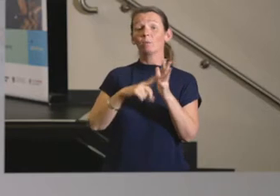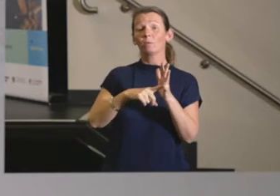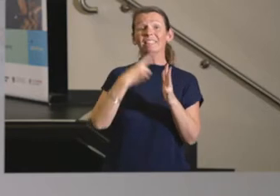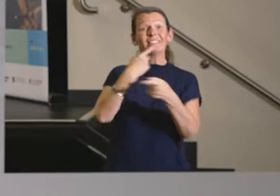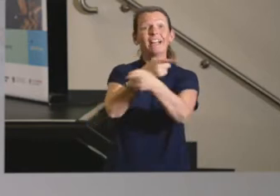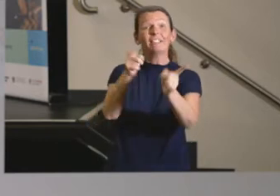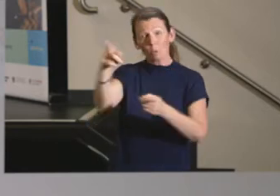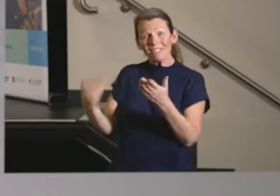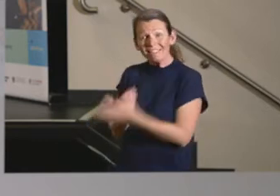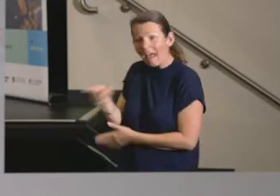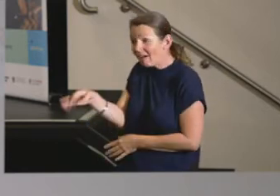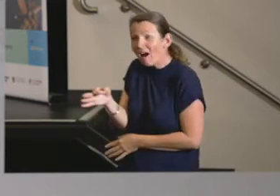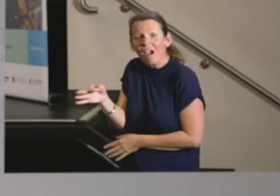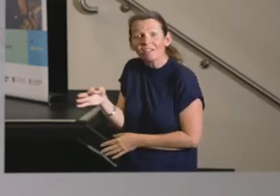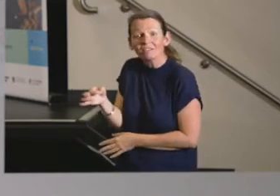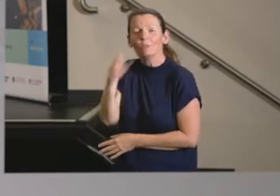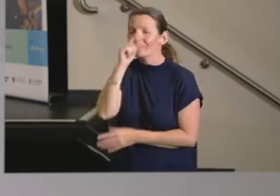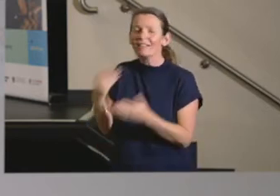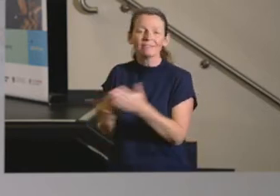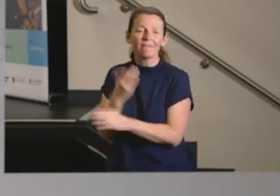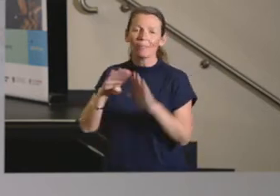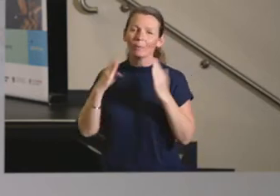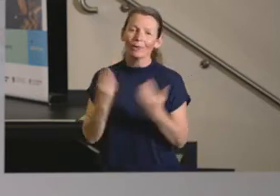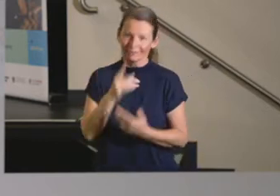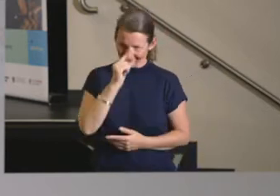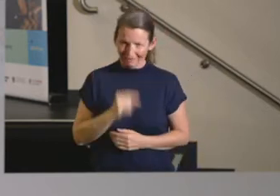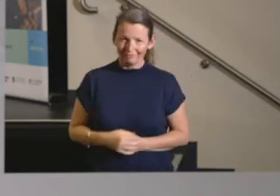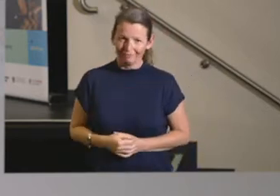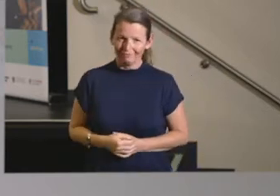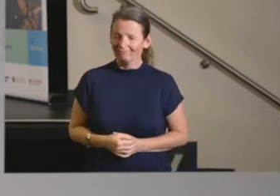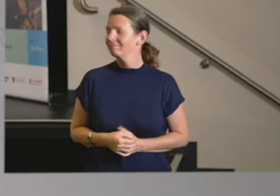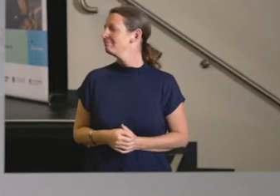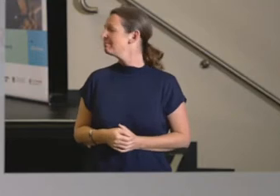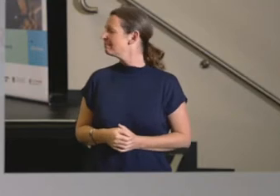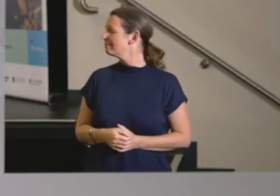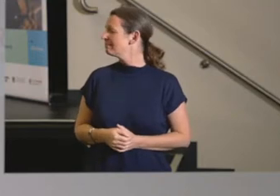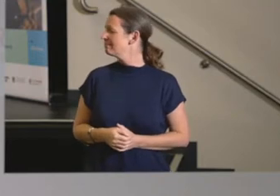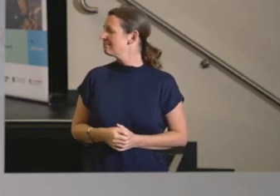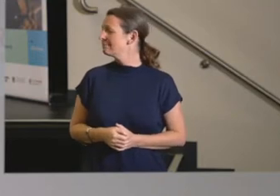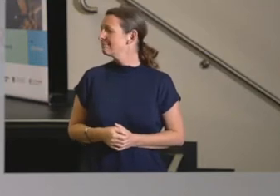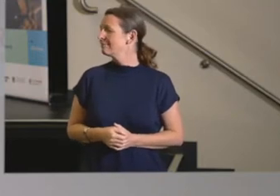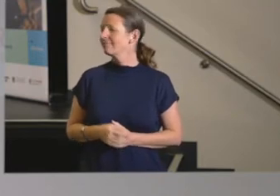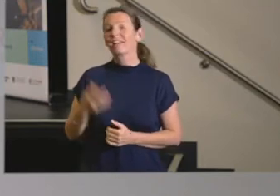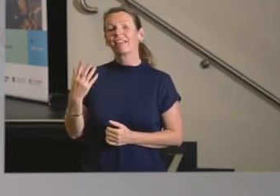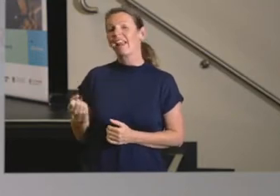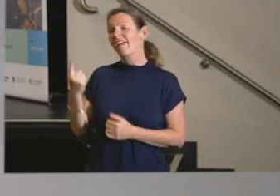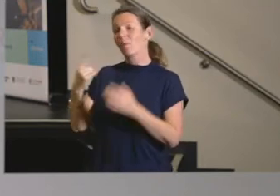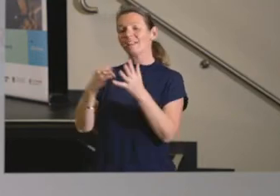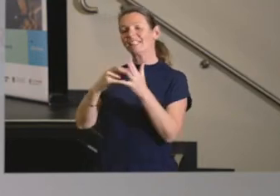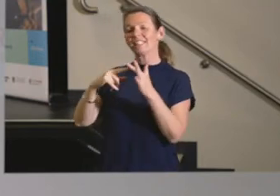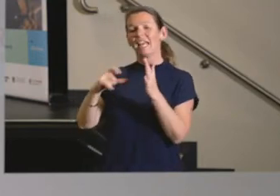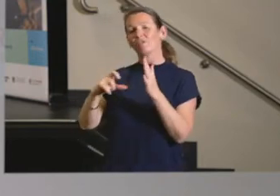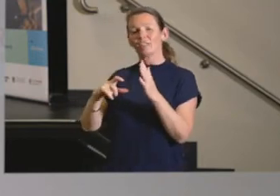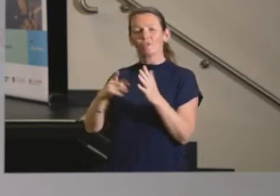And then only a couple of weeks ago, when Antonio Guterres, who is the United Nations Secretary General, was going through the Pacific,